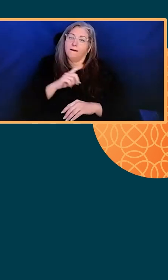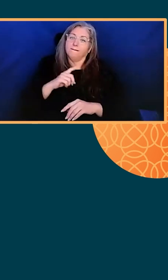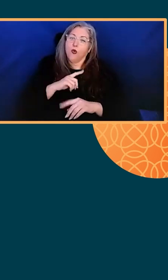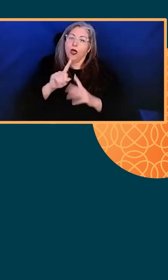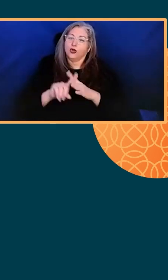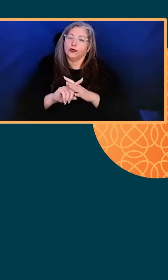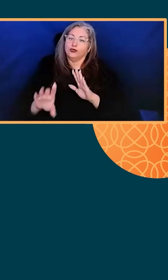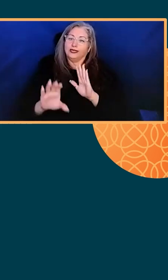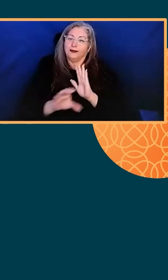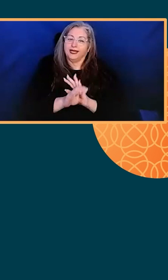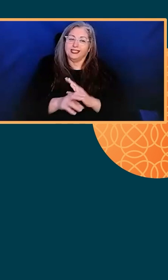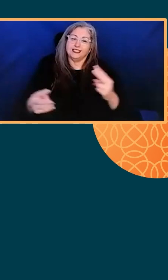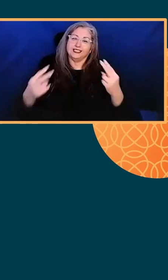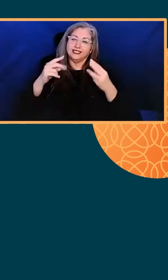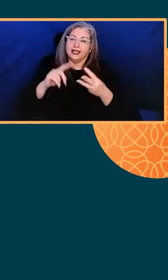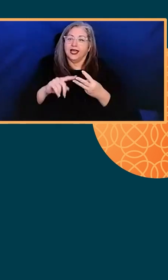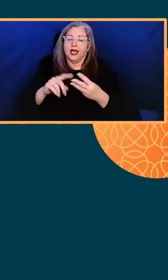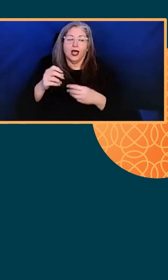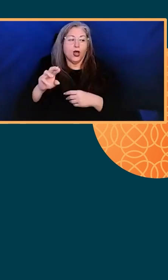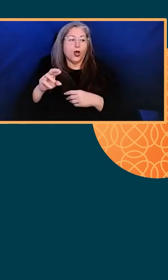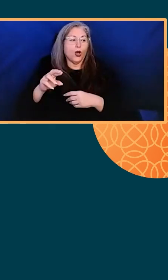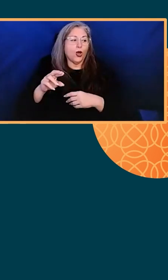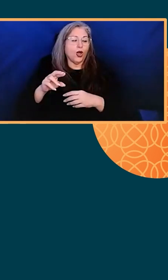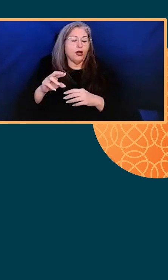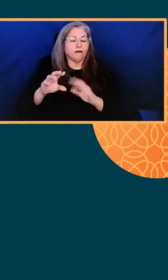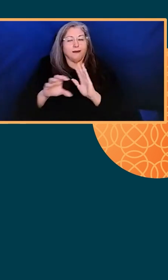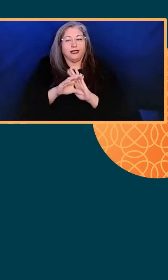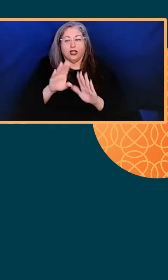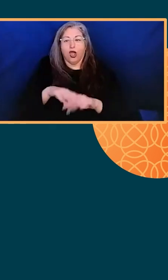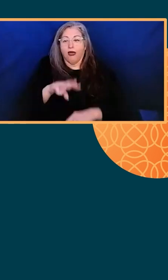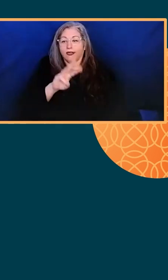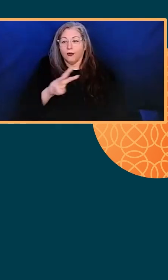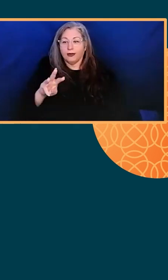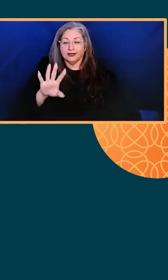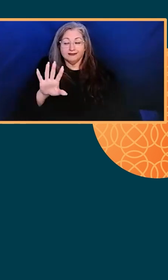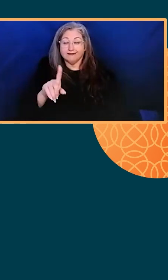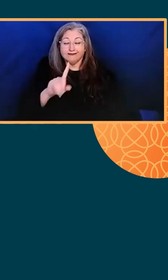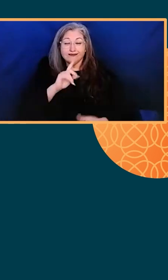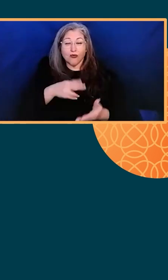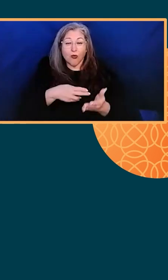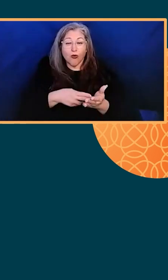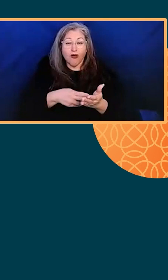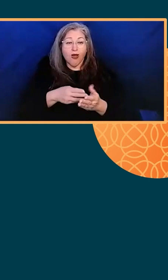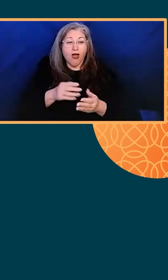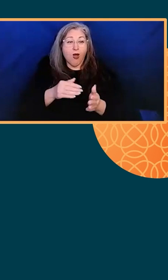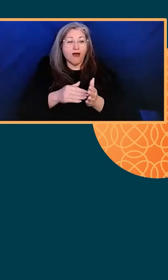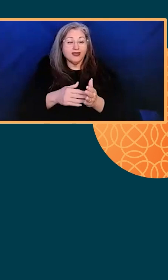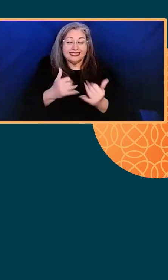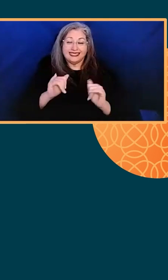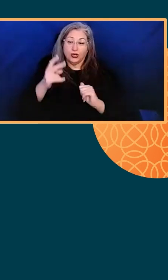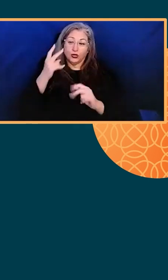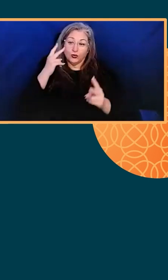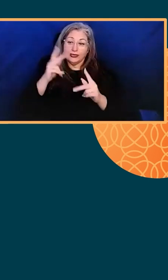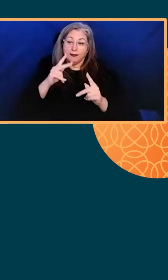retreat picture or on the website. But often we see that still the people